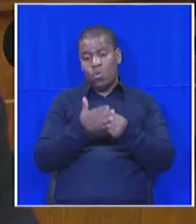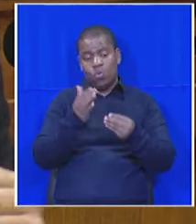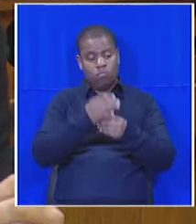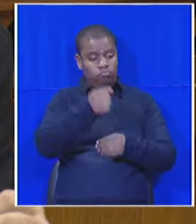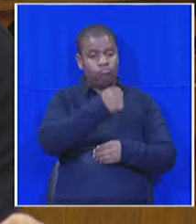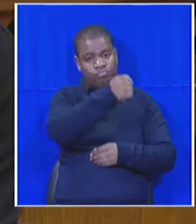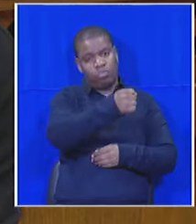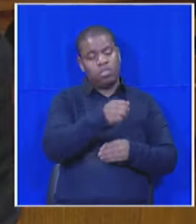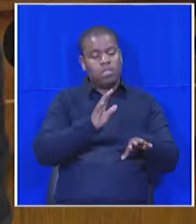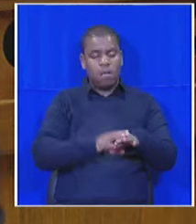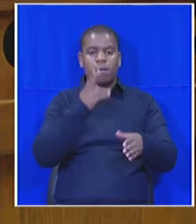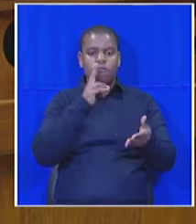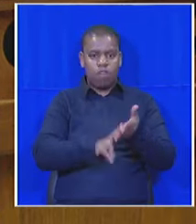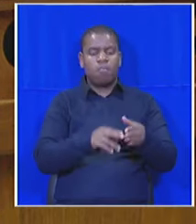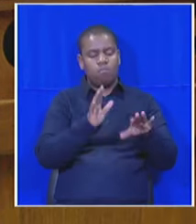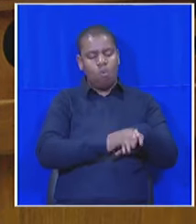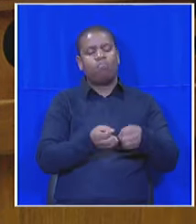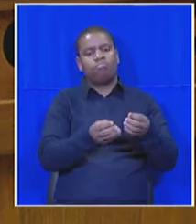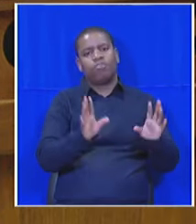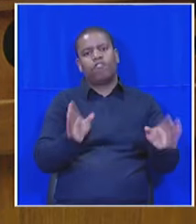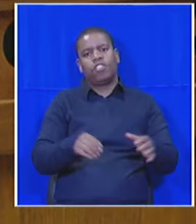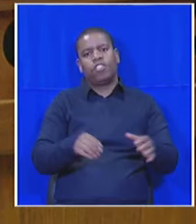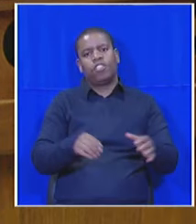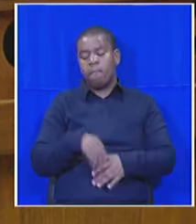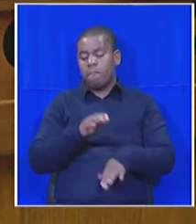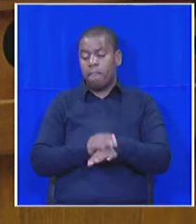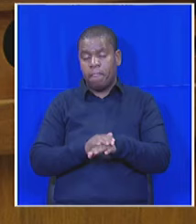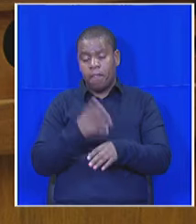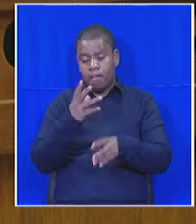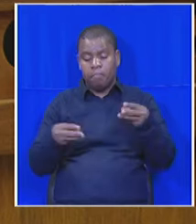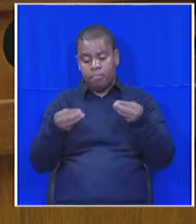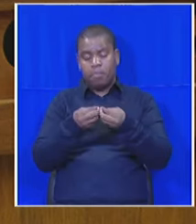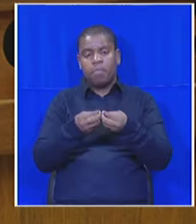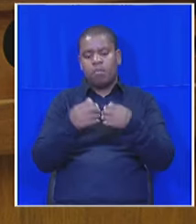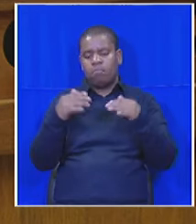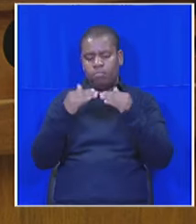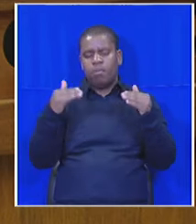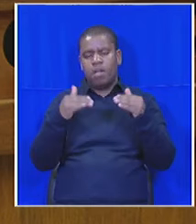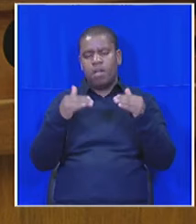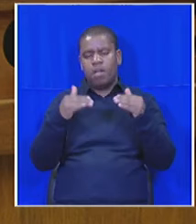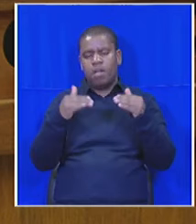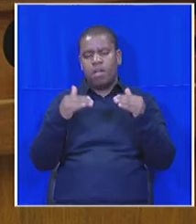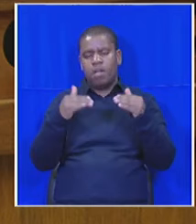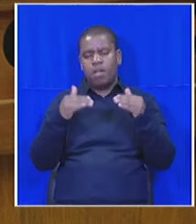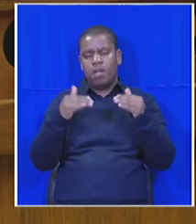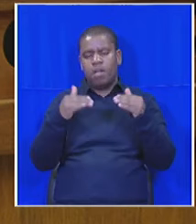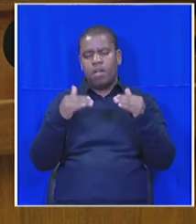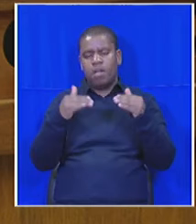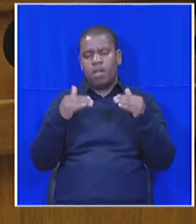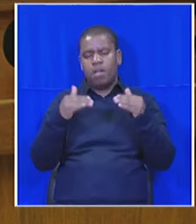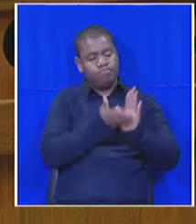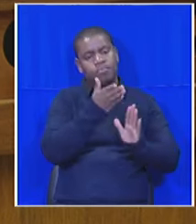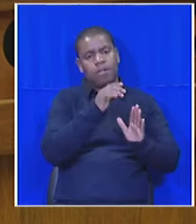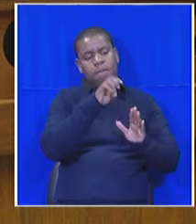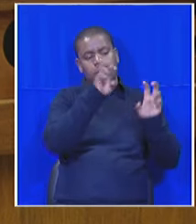The equitable share allocation in this budget has not kept pace with inflation and is a far cry from the increase given to Eskom. This